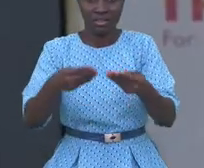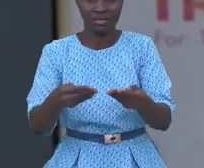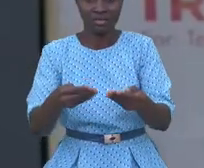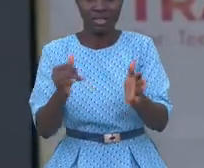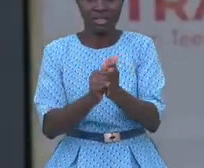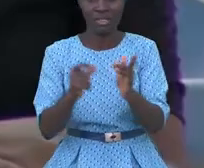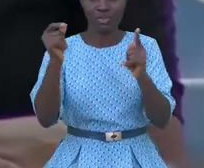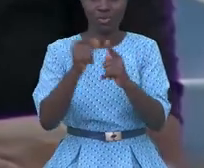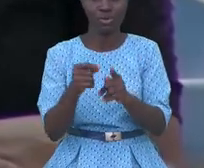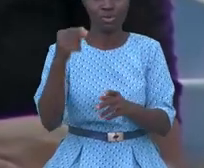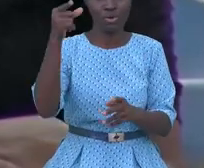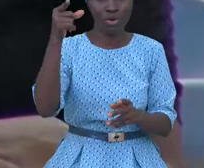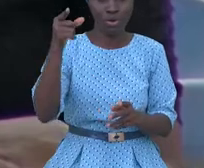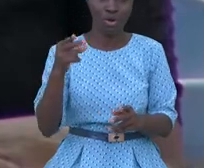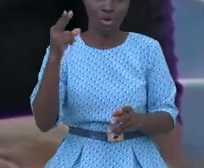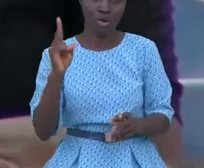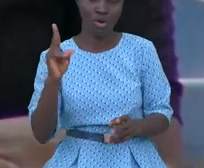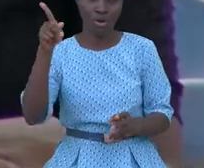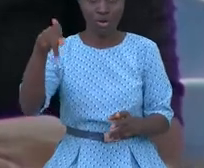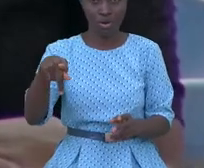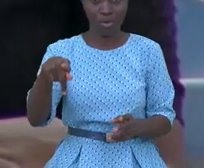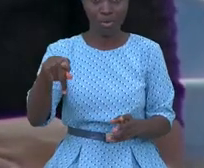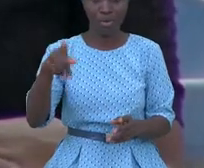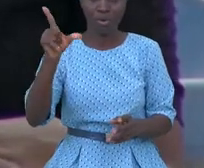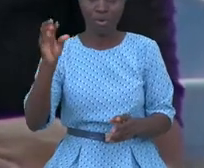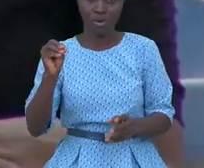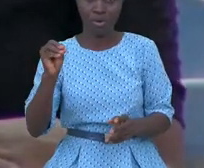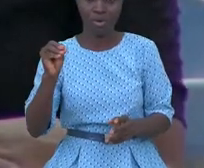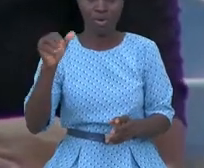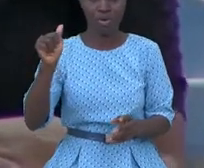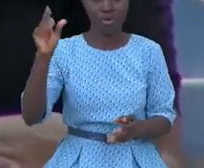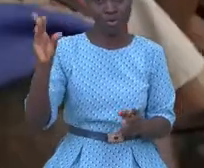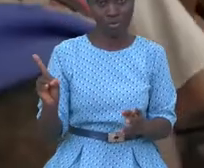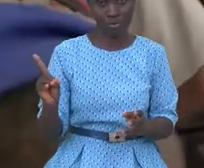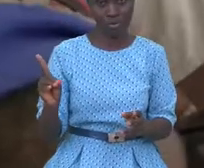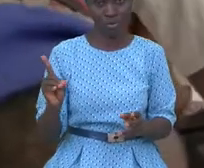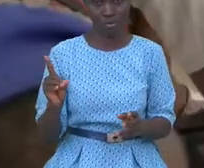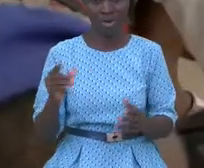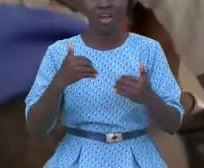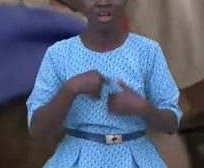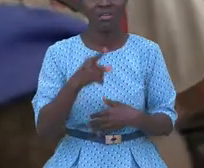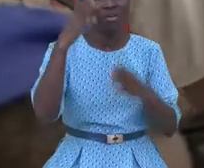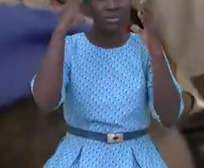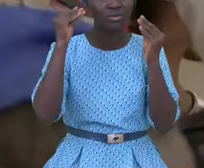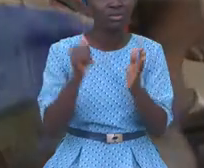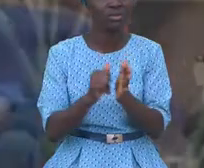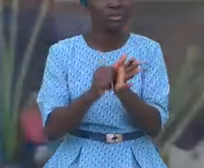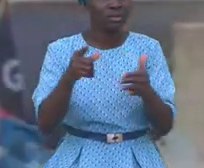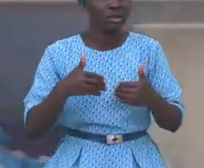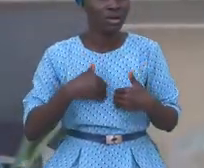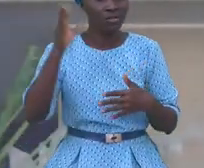upload. Have you experienced that? You have a tablet, and